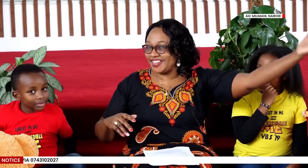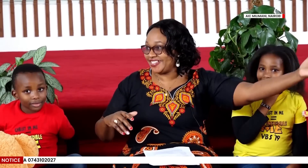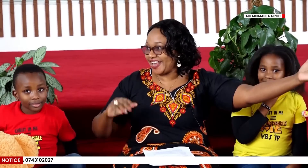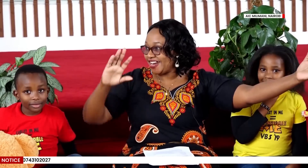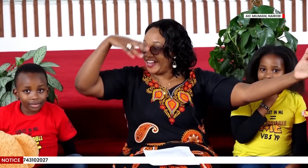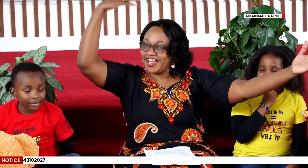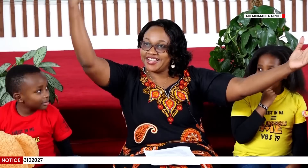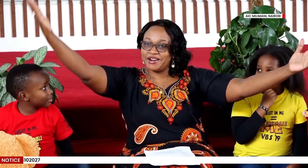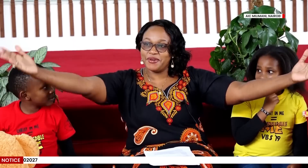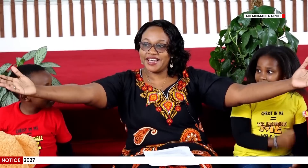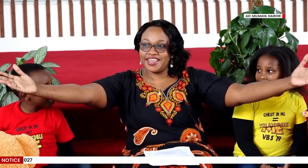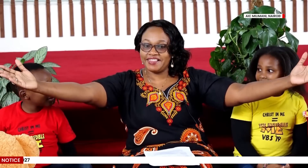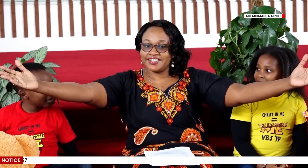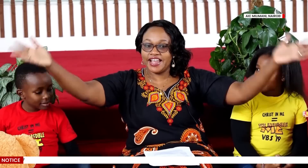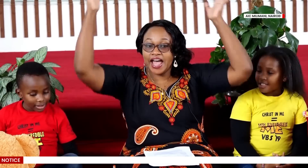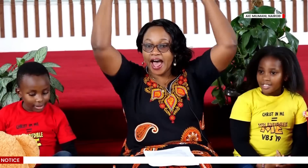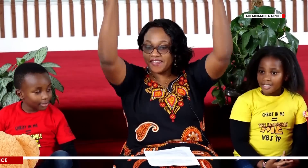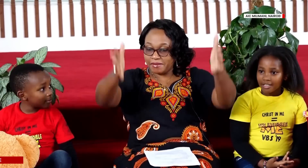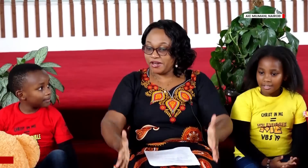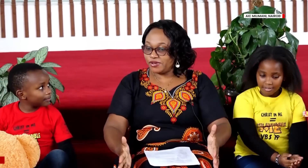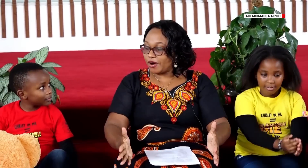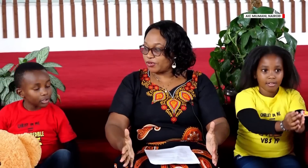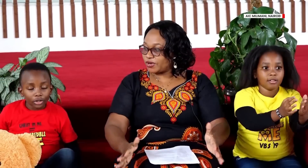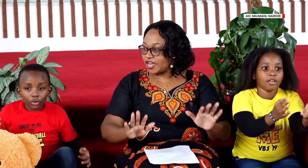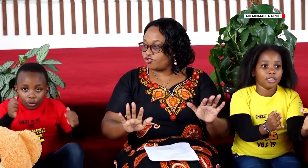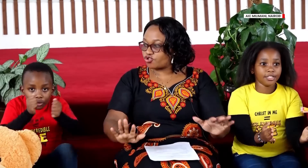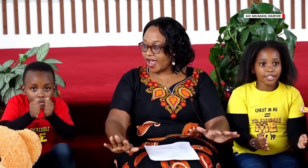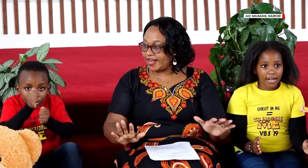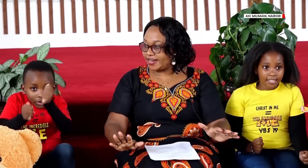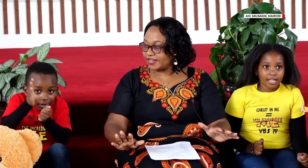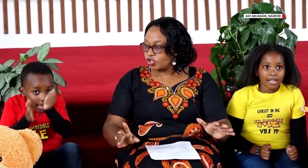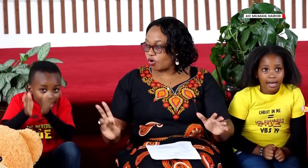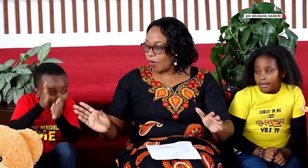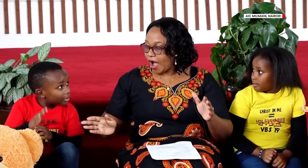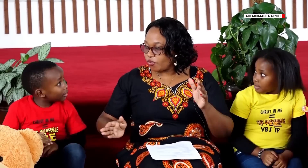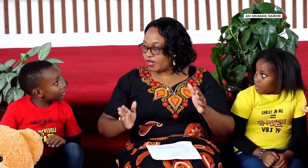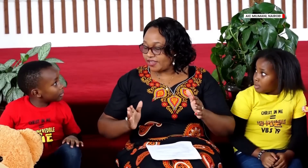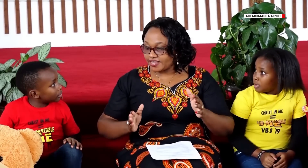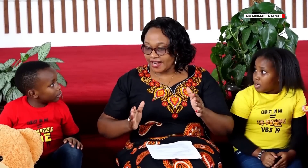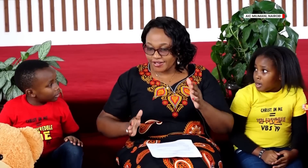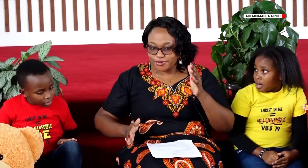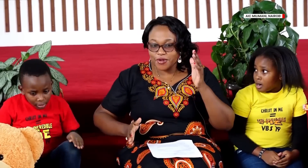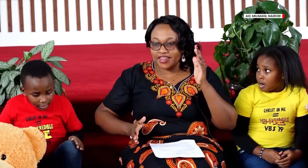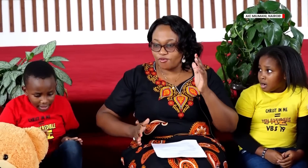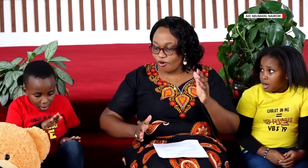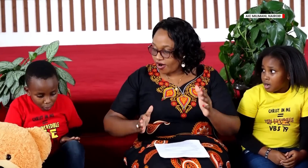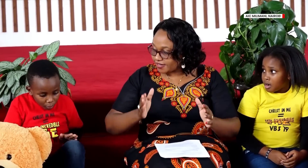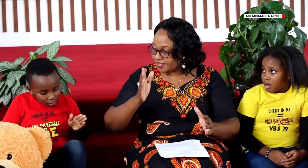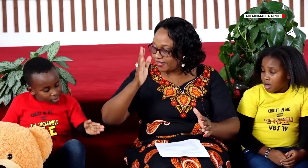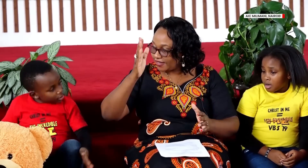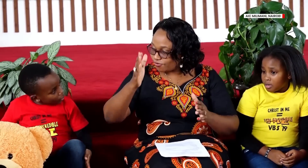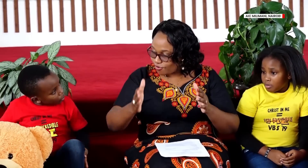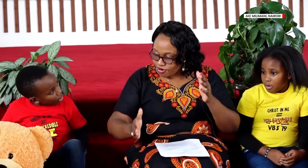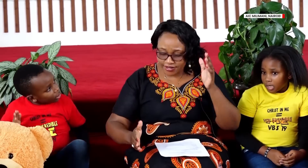some water this side and some water the other side. And in the middle there was what? Dry land. So what did the Israelites do?